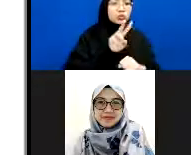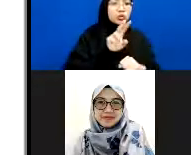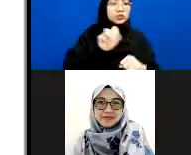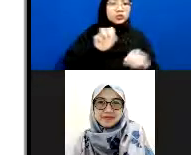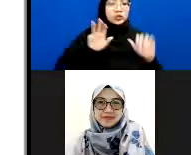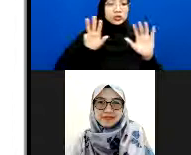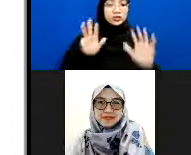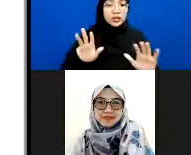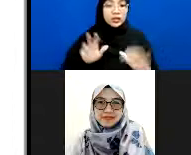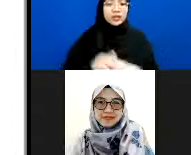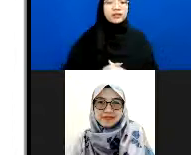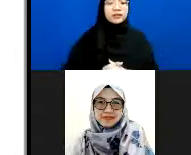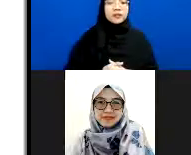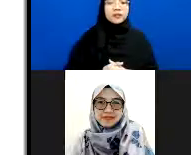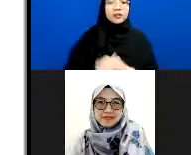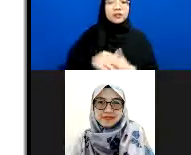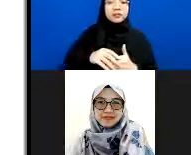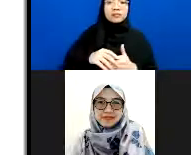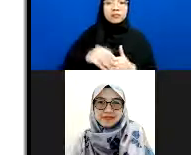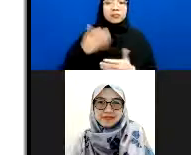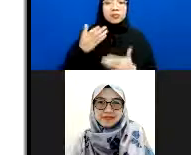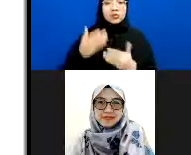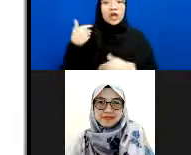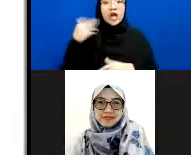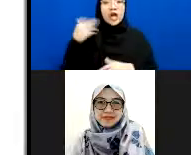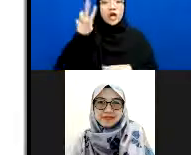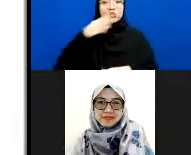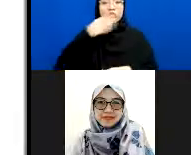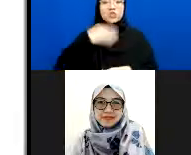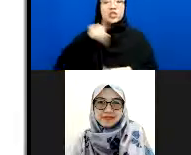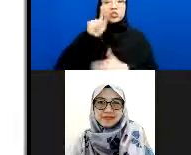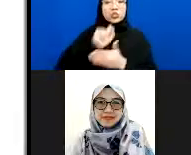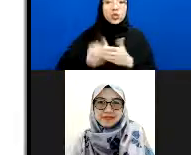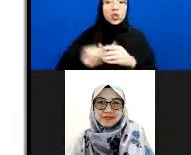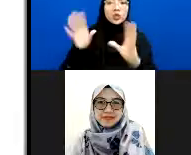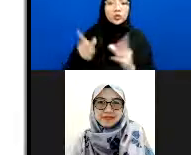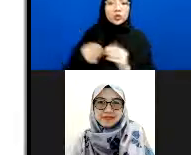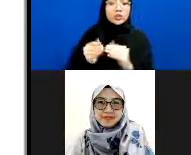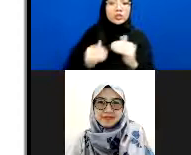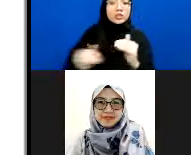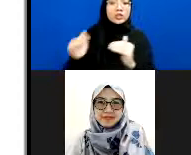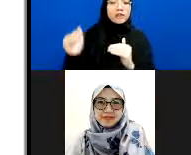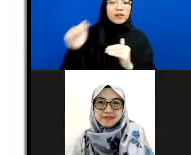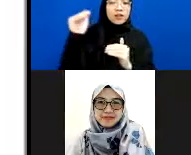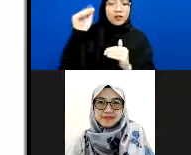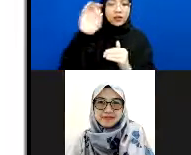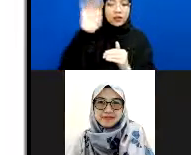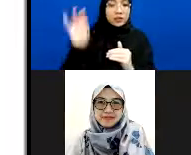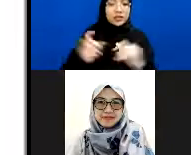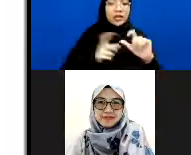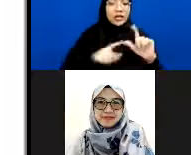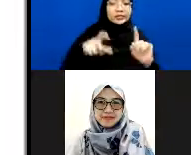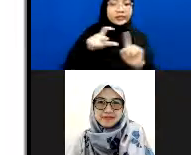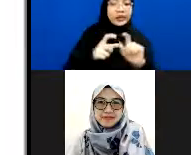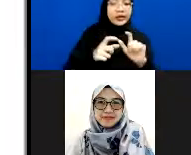at least one inclusive school at the elementary and junior high school levels has to